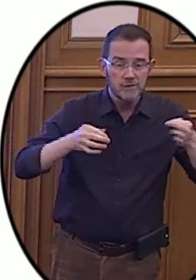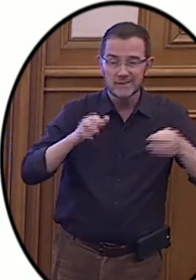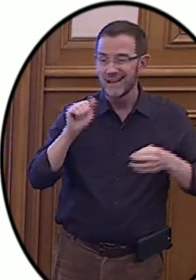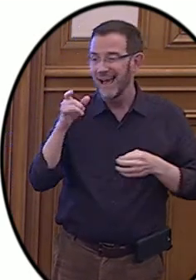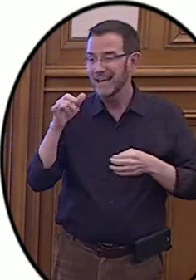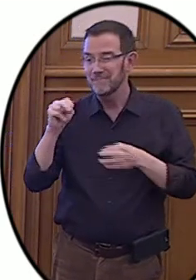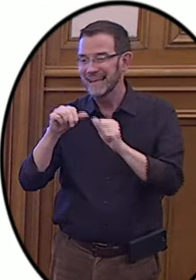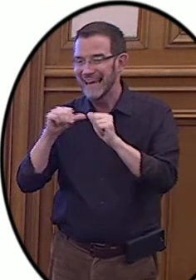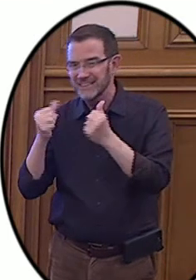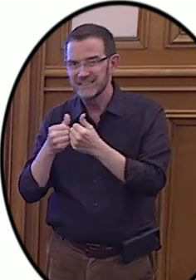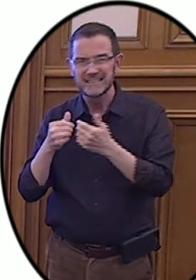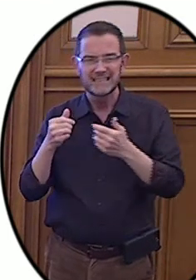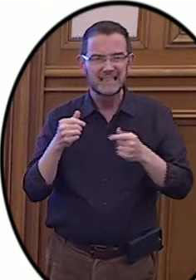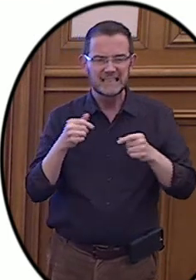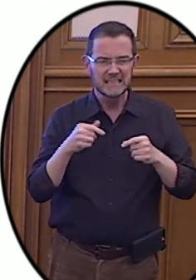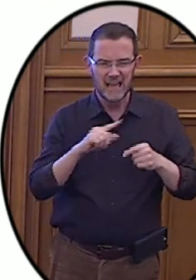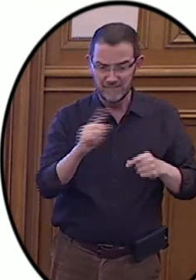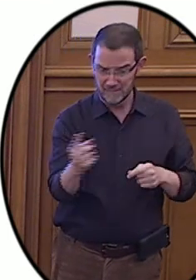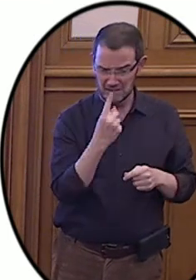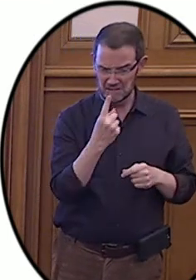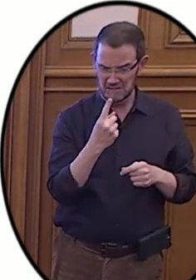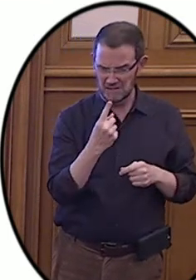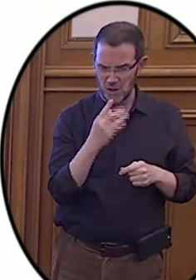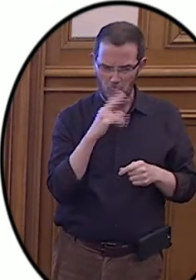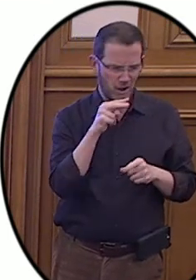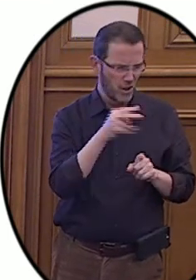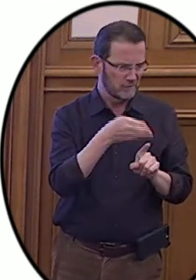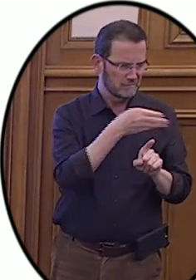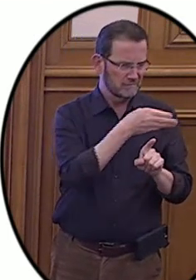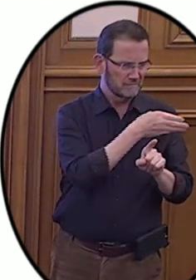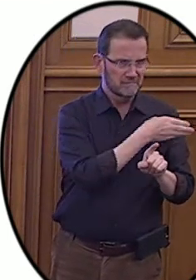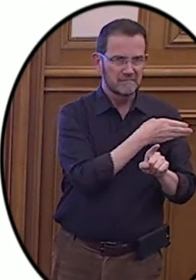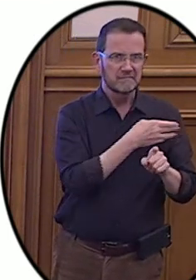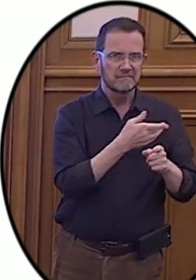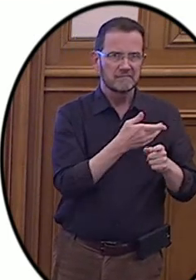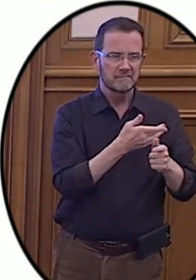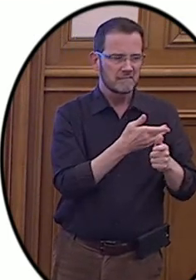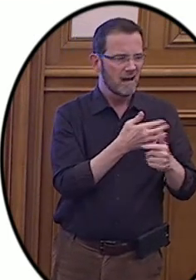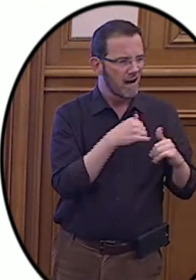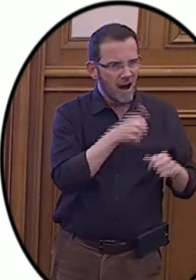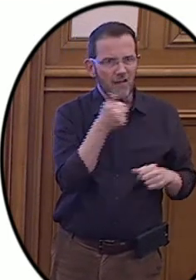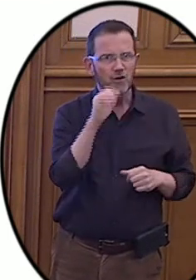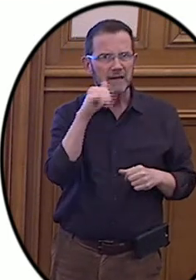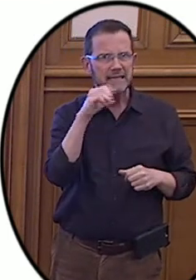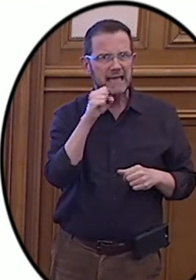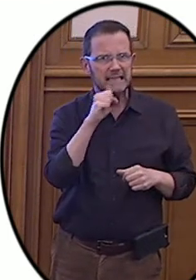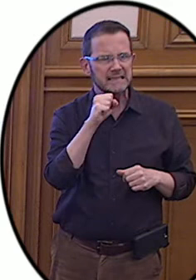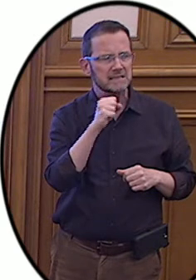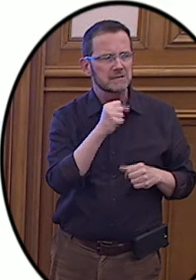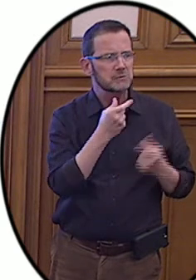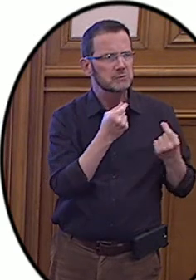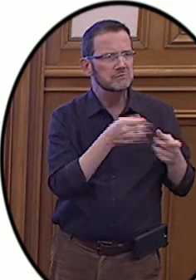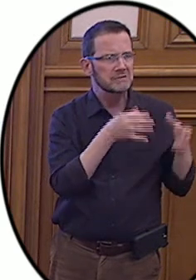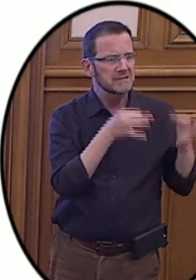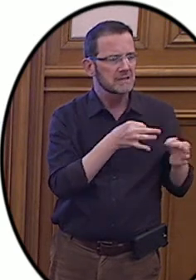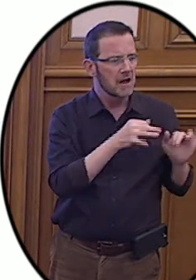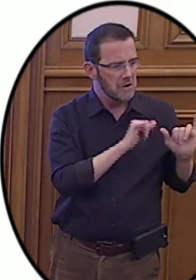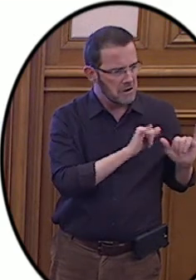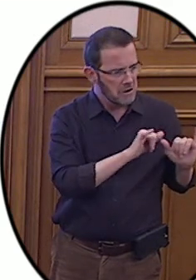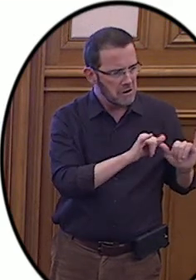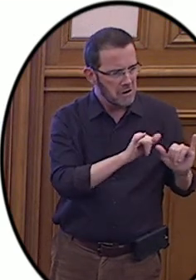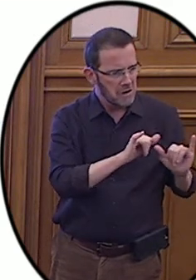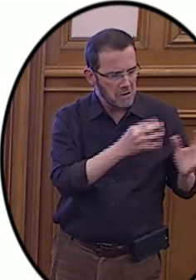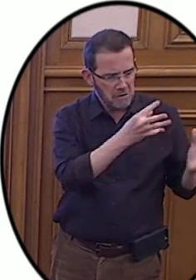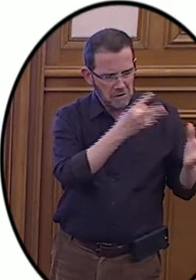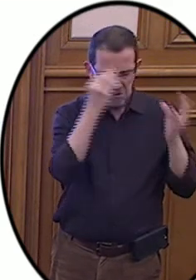look to examples and precedents from employment cases to help guide interpretation of